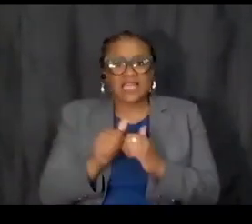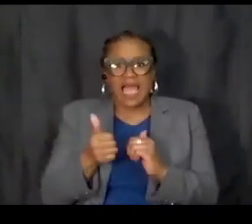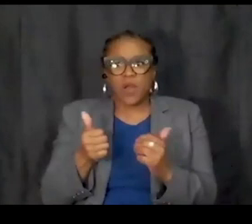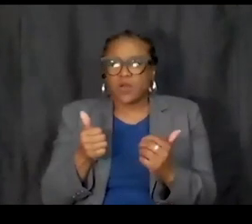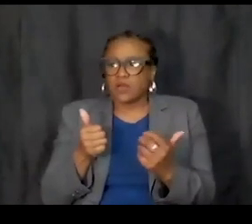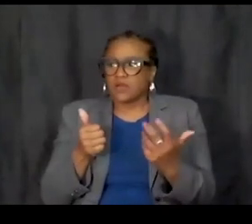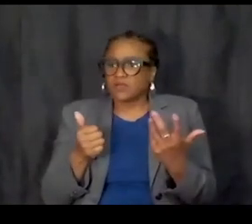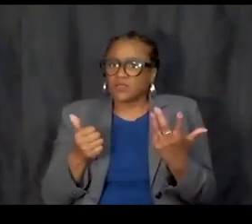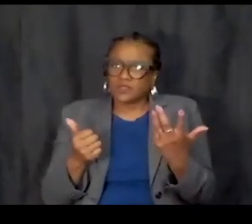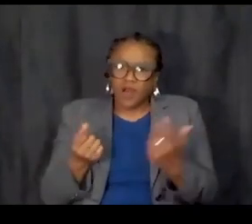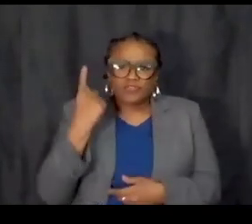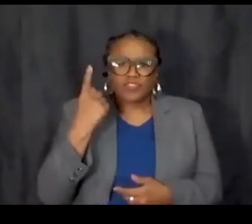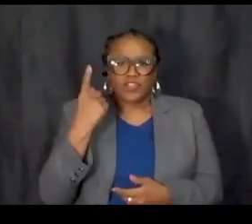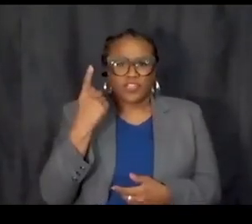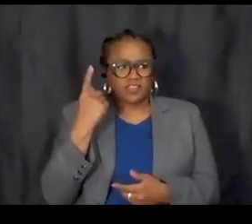okay.